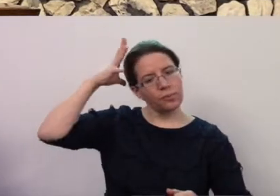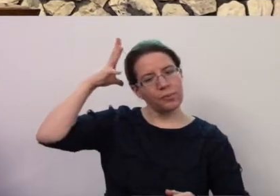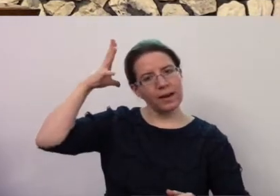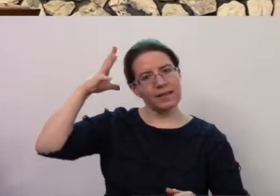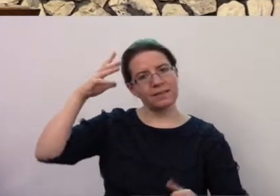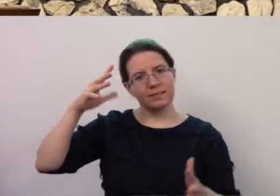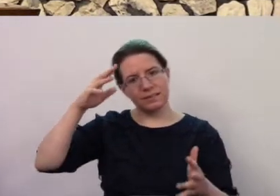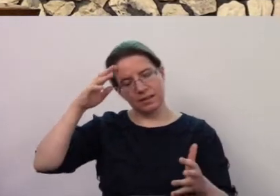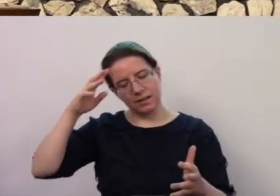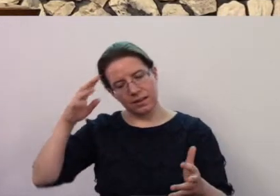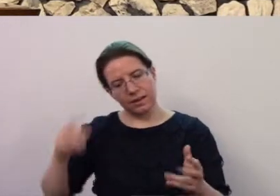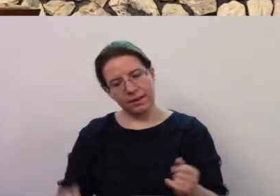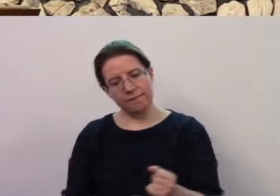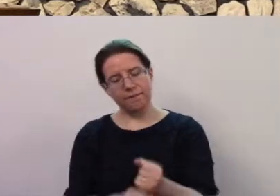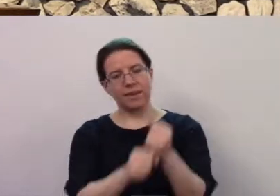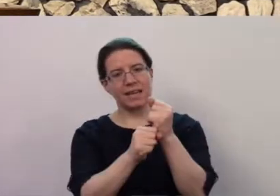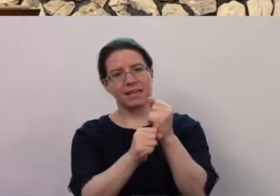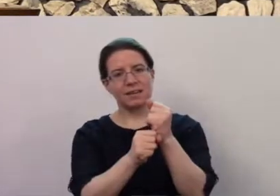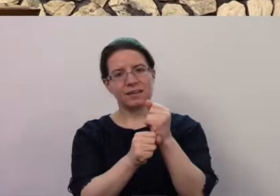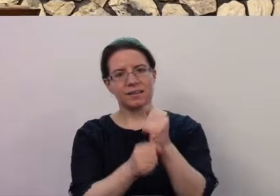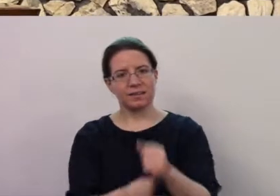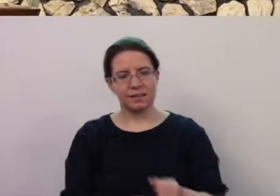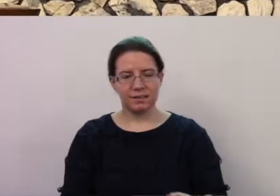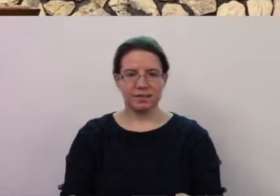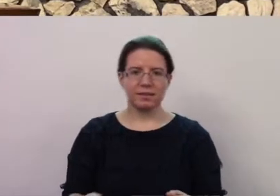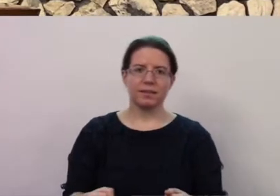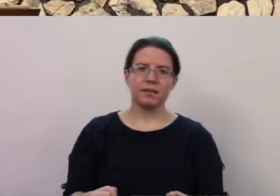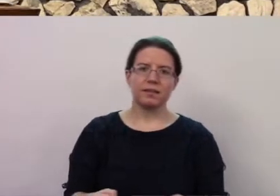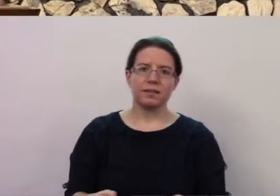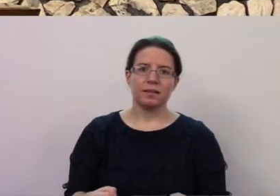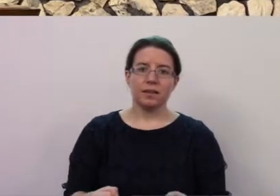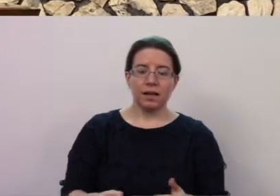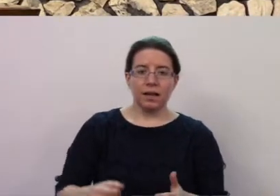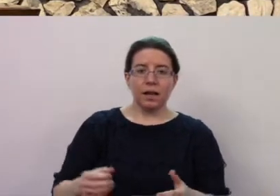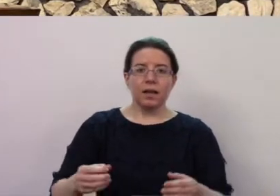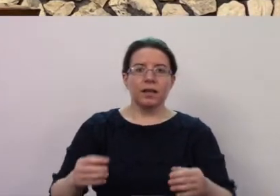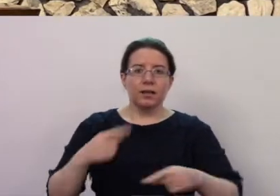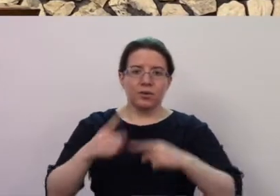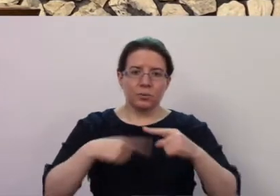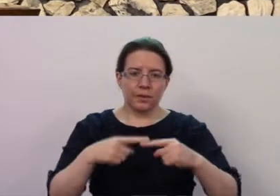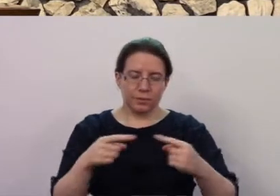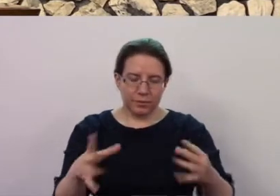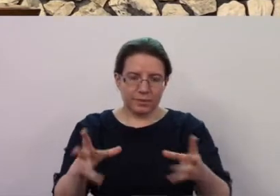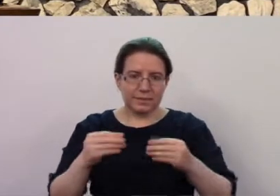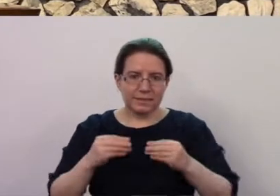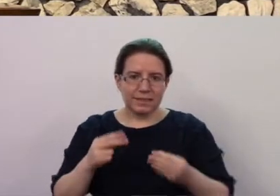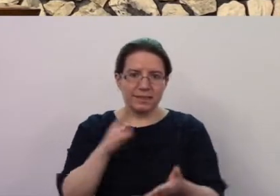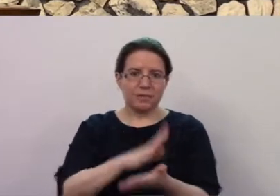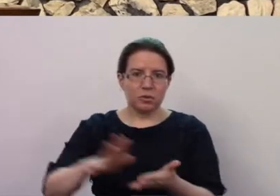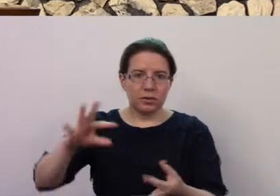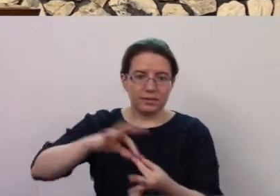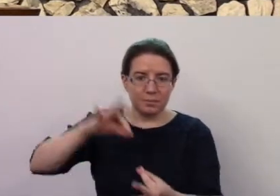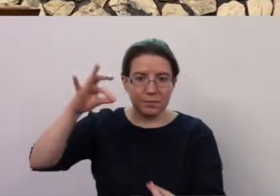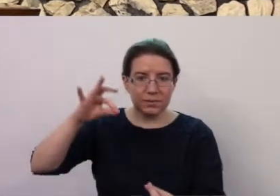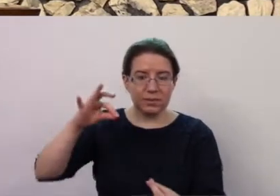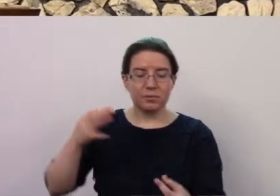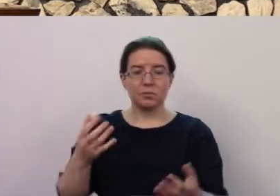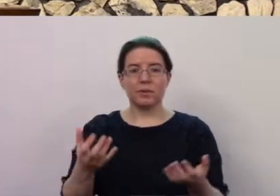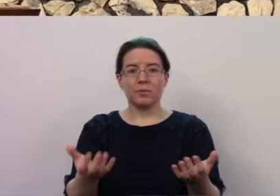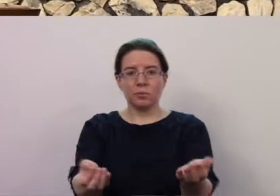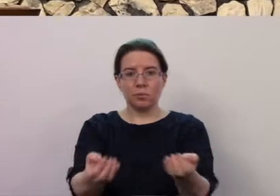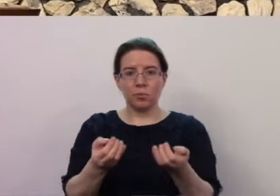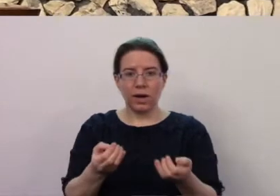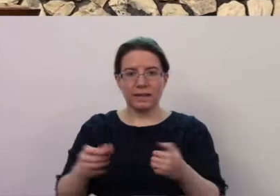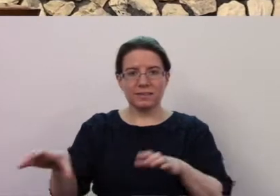that out of ourselves. It is the gift of God. Thank but Jesus. that grace in us gives us a desire when we get the Holy Ghost to do good works.